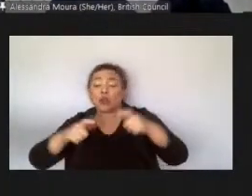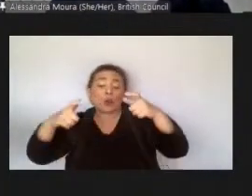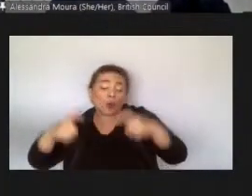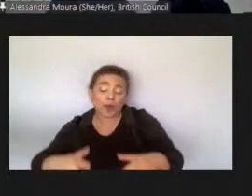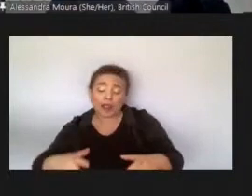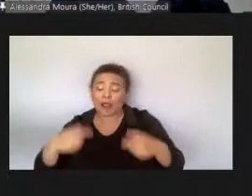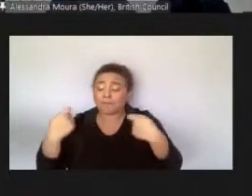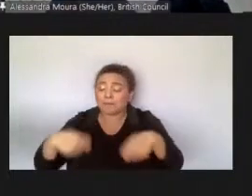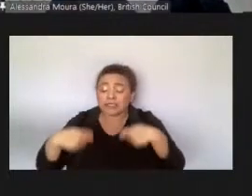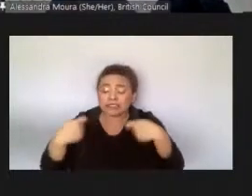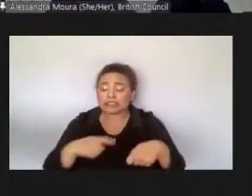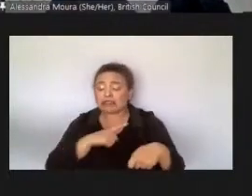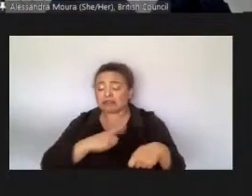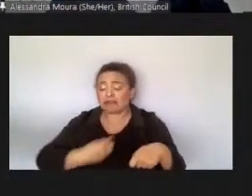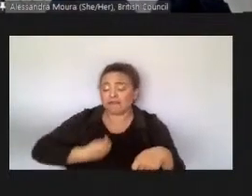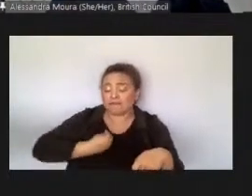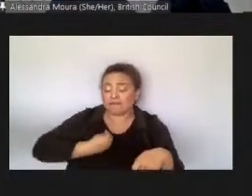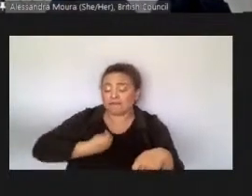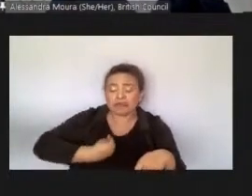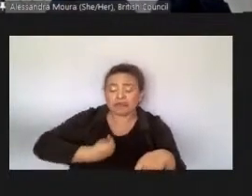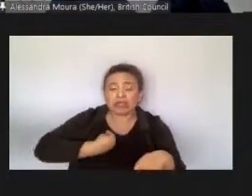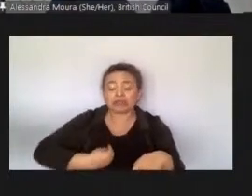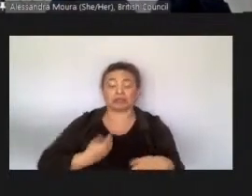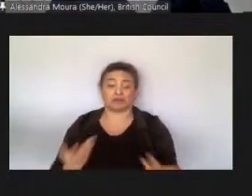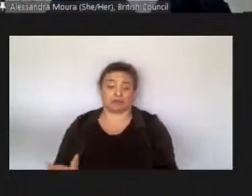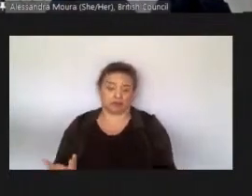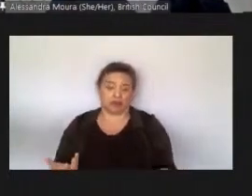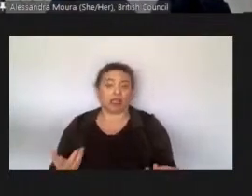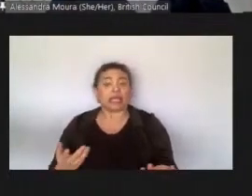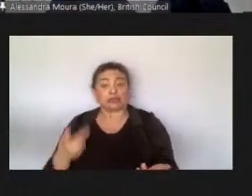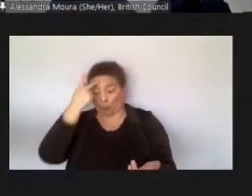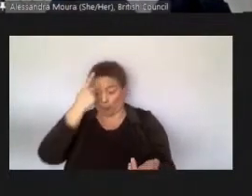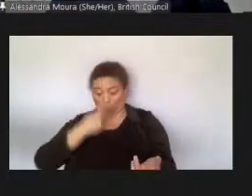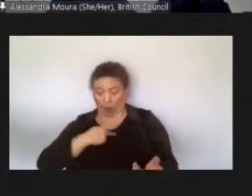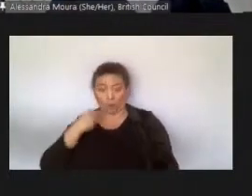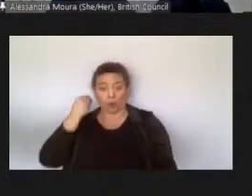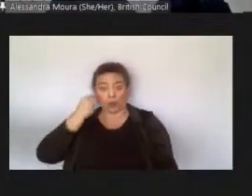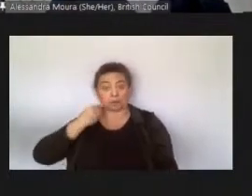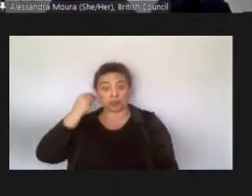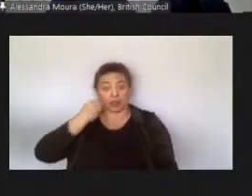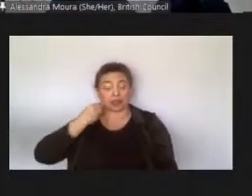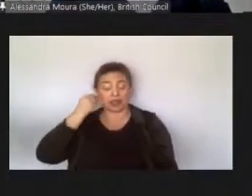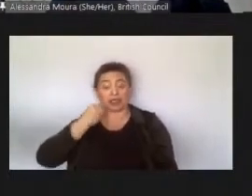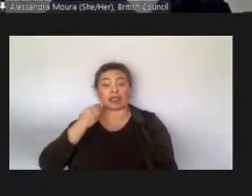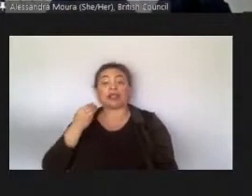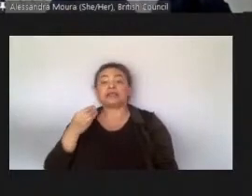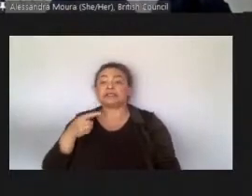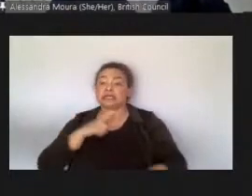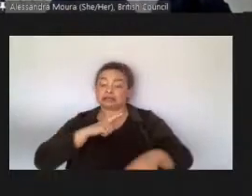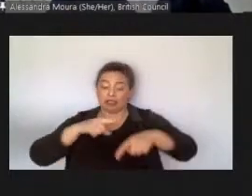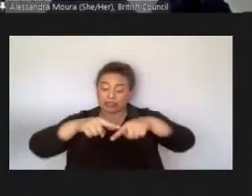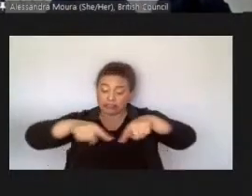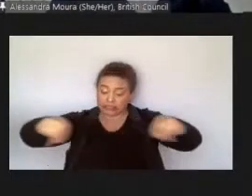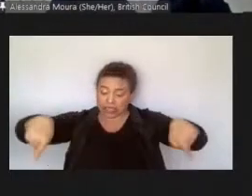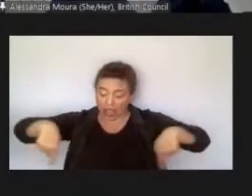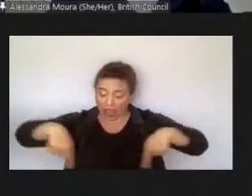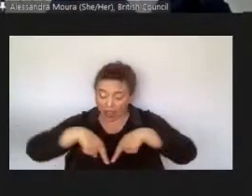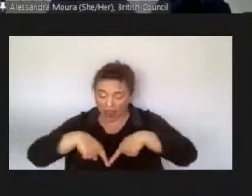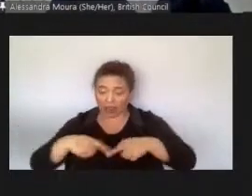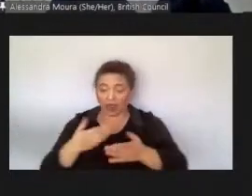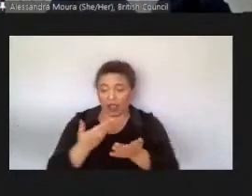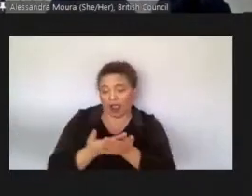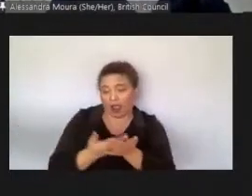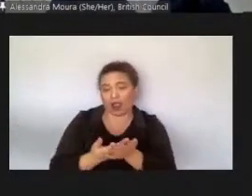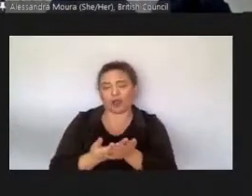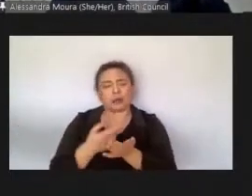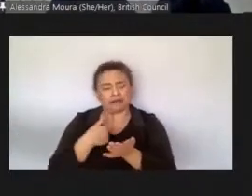own, she was looking at that and reflecting on her own classroom situation, saying, yes, because I can see the children I teach are